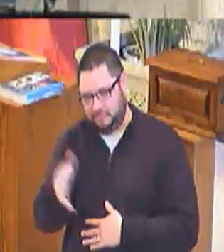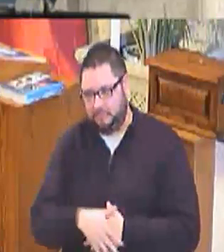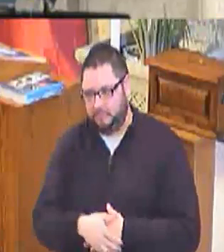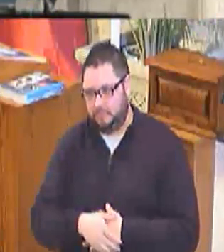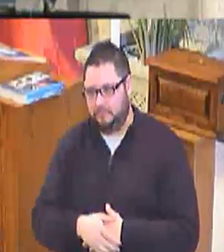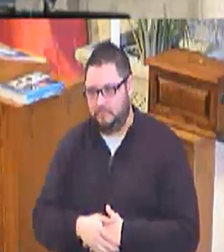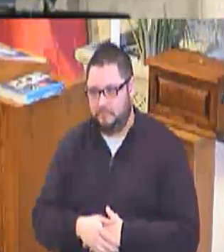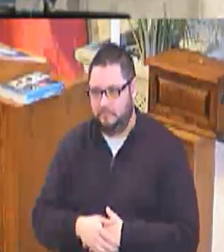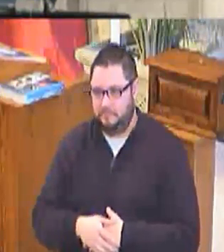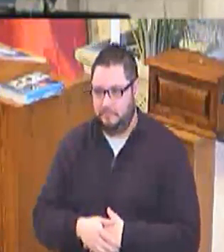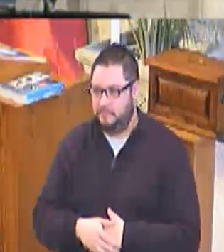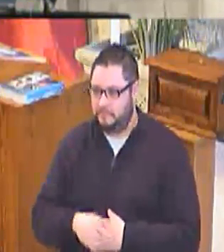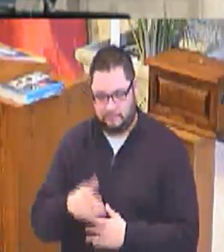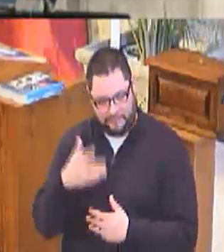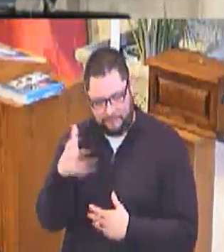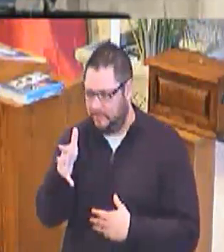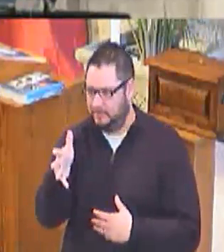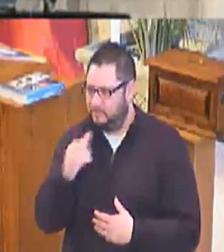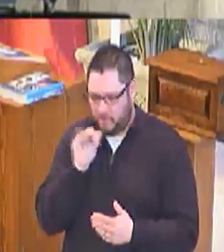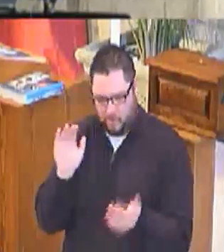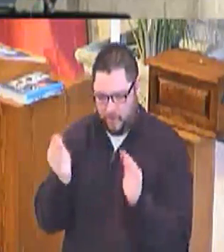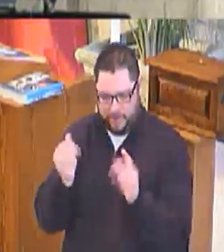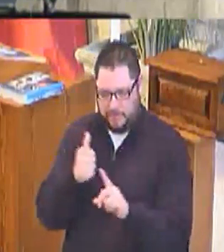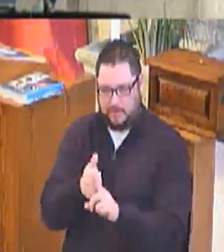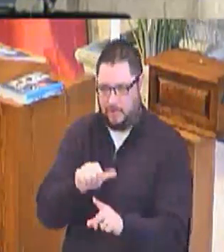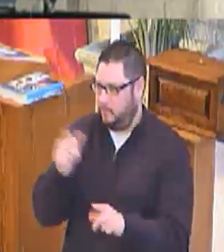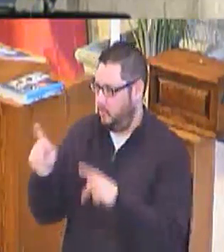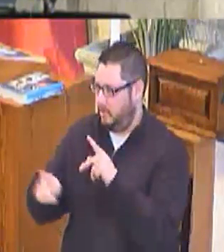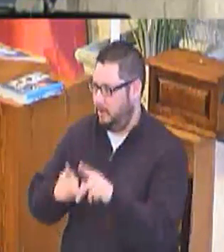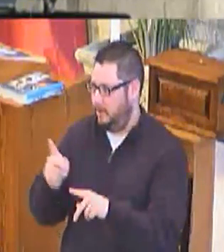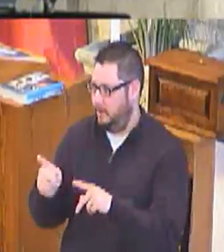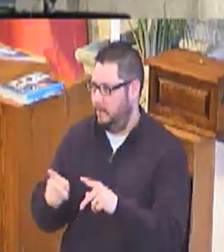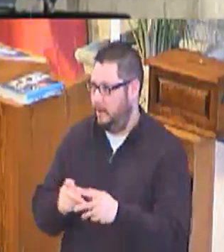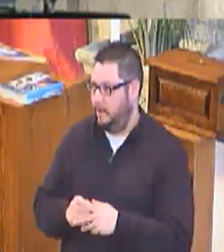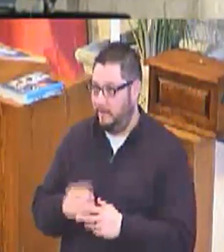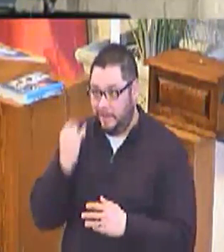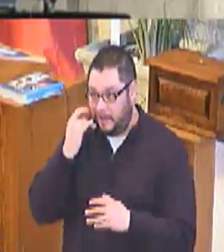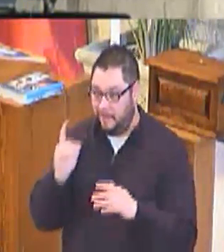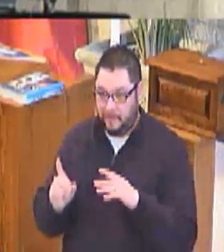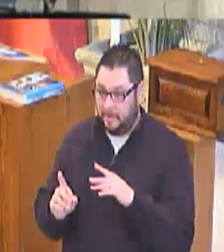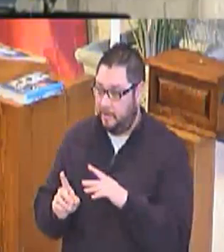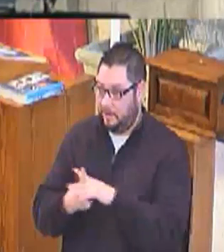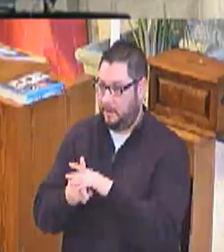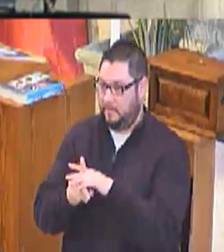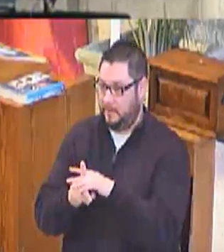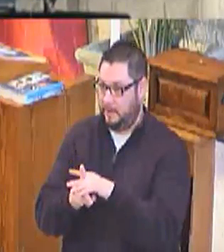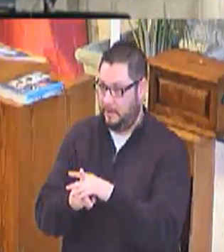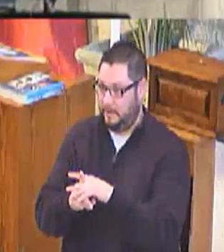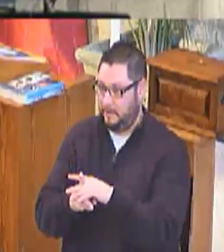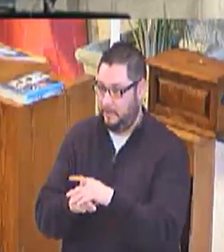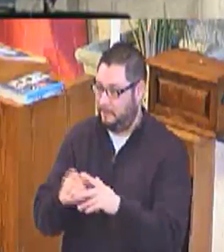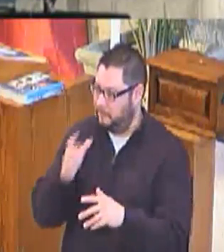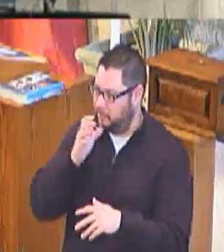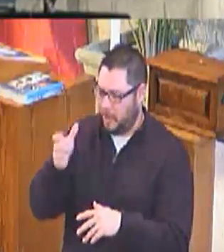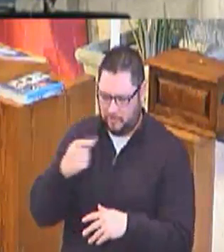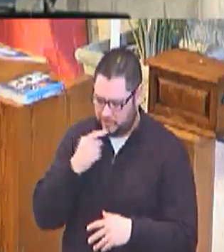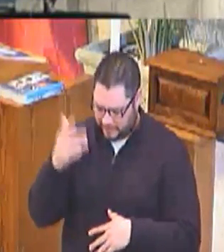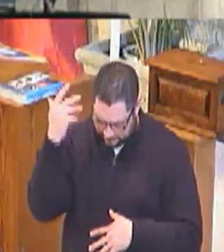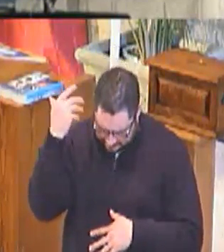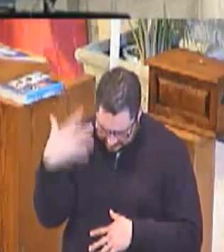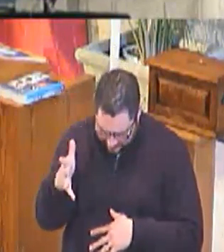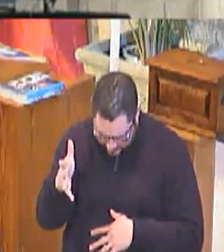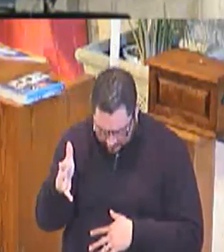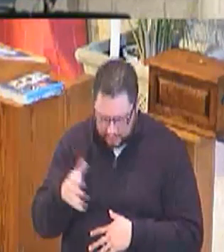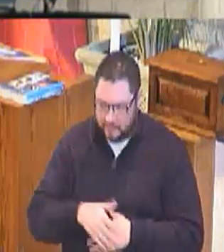know, stop comparing yourselves to others. When it comes up, just shout aloud, stop it.